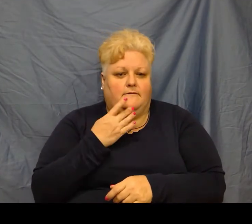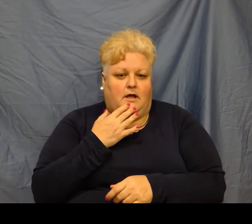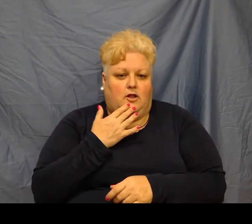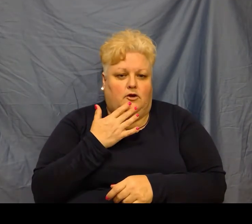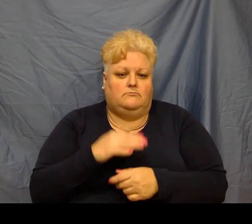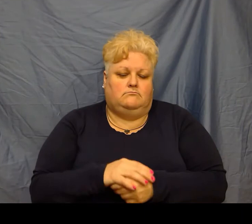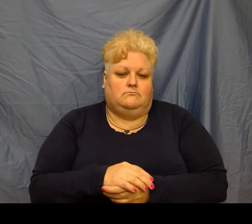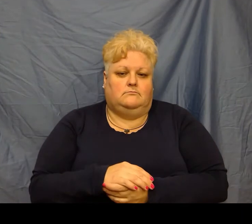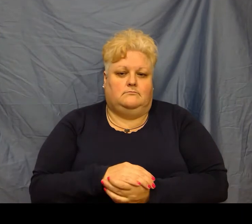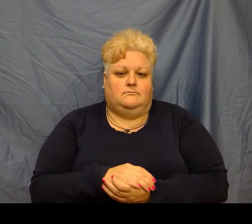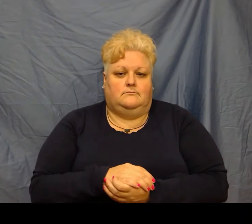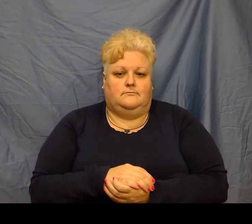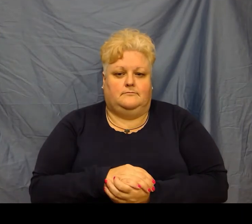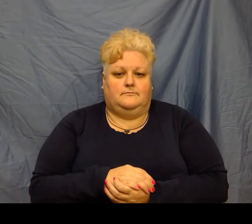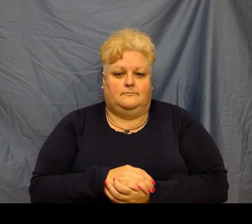you'd like to do.